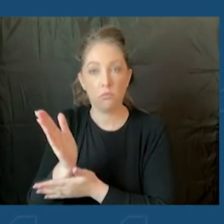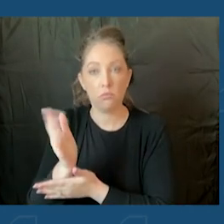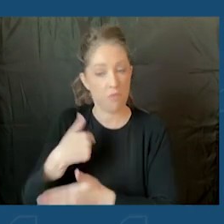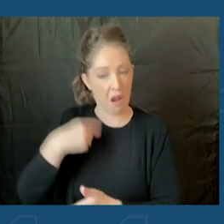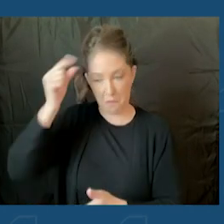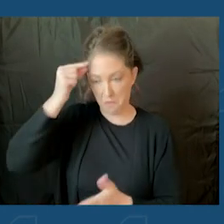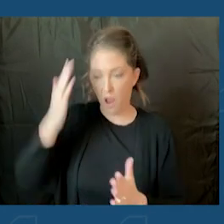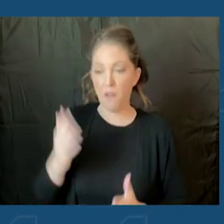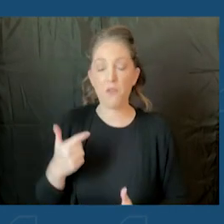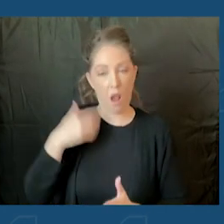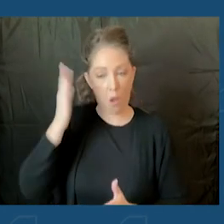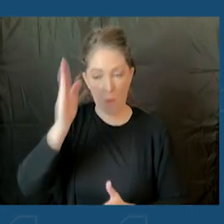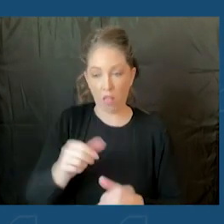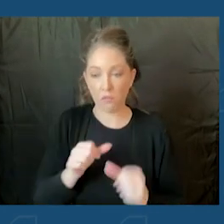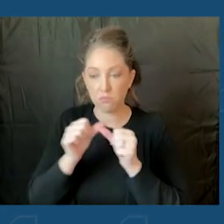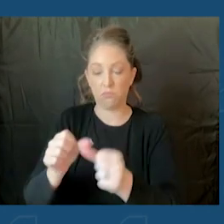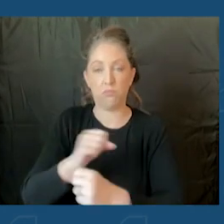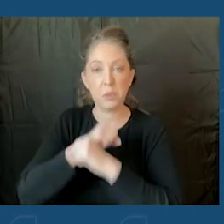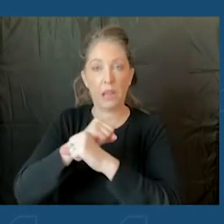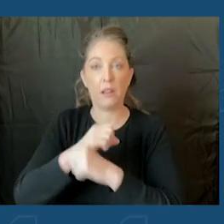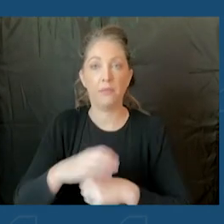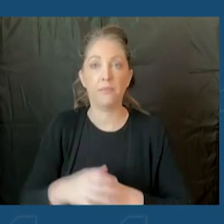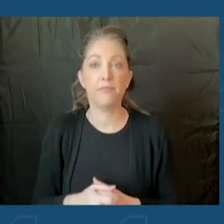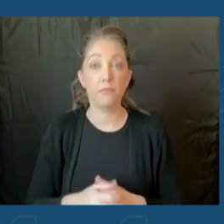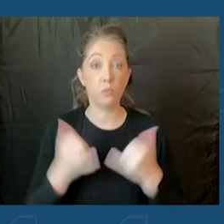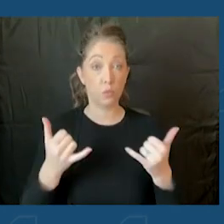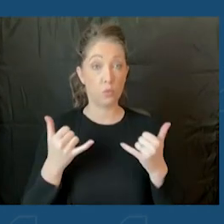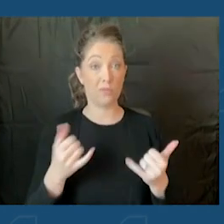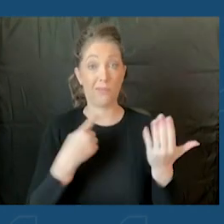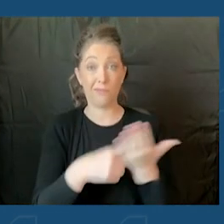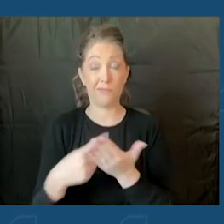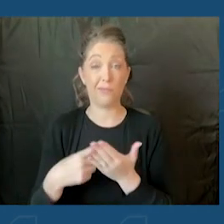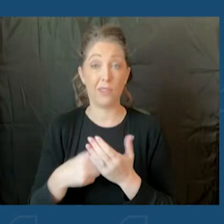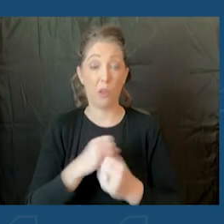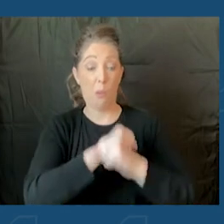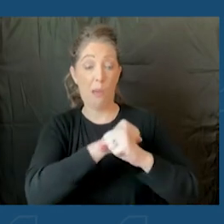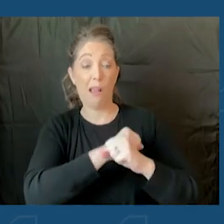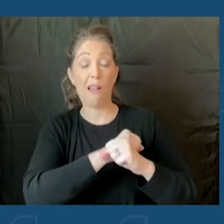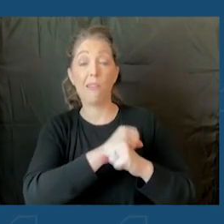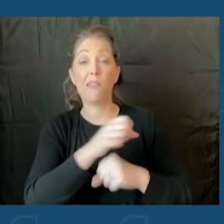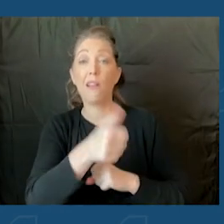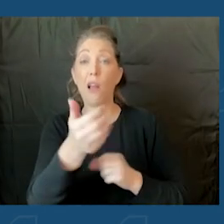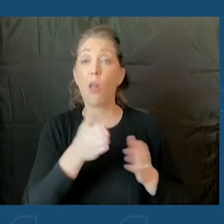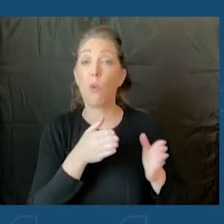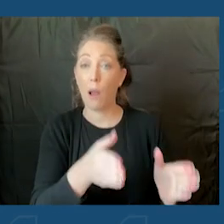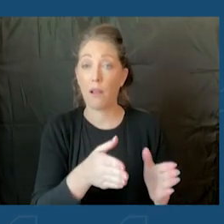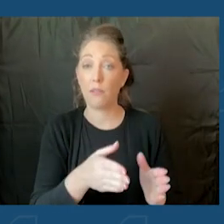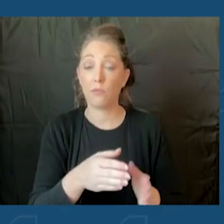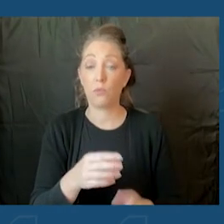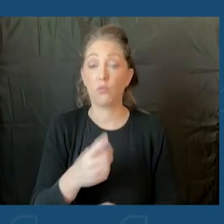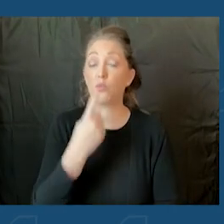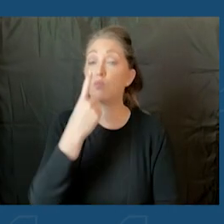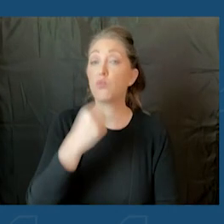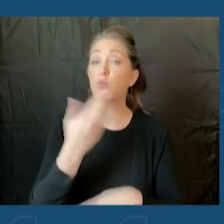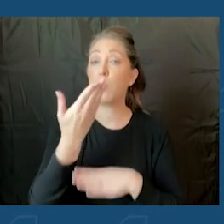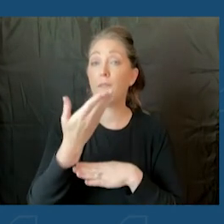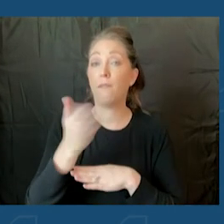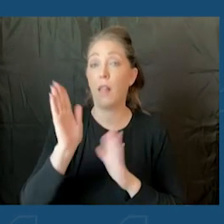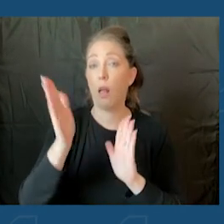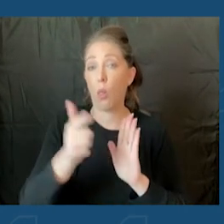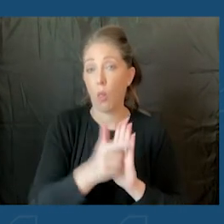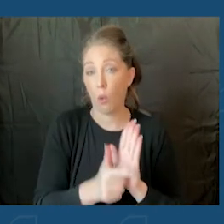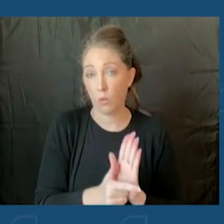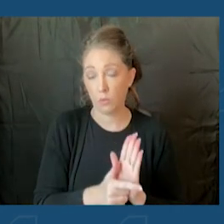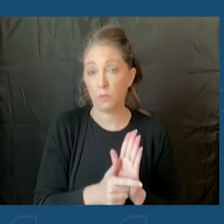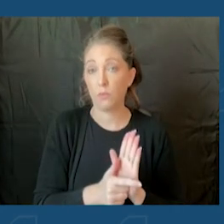today we're here to talk about protecting people in another way. And those are our red flag laws. And we made